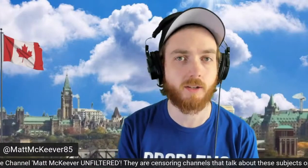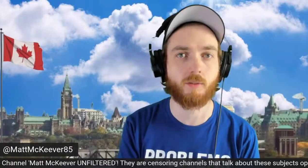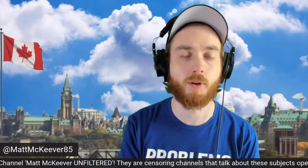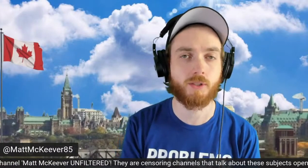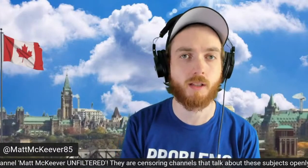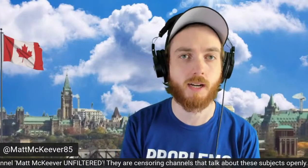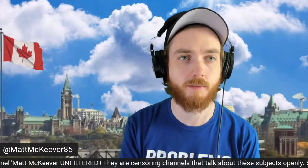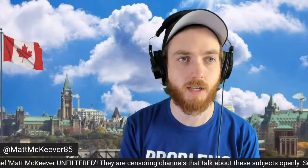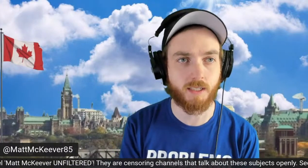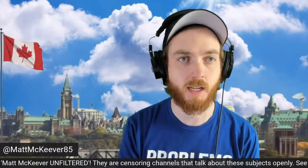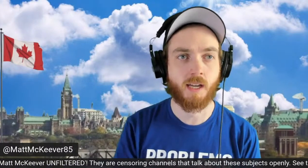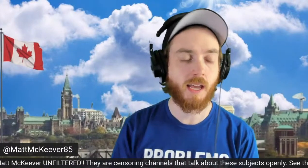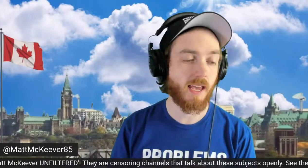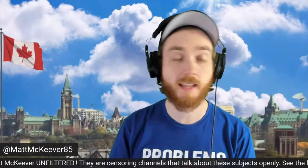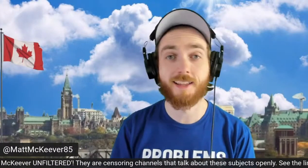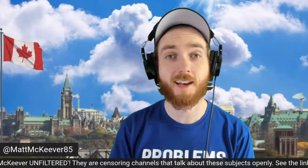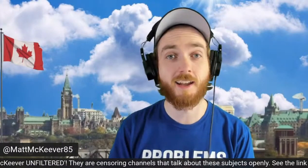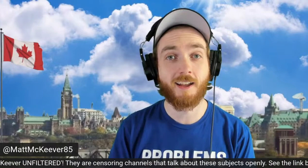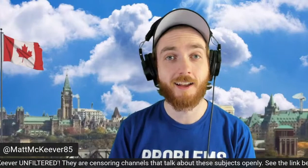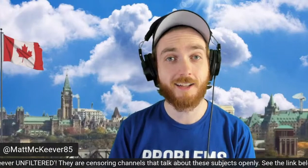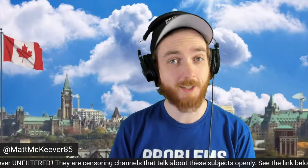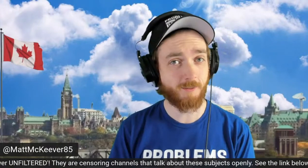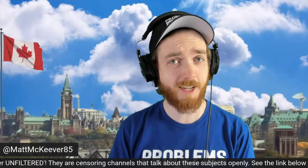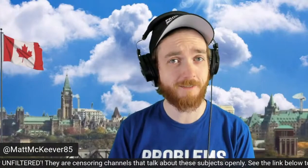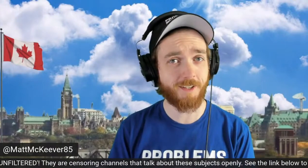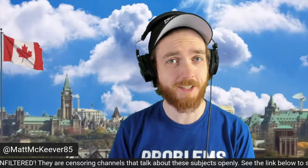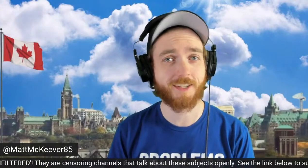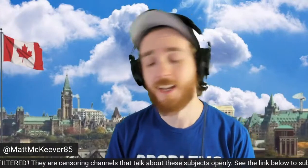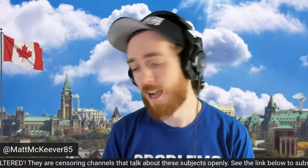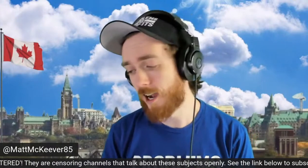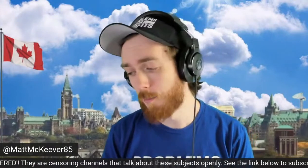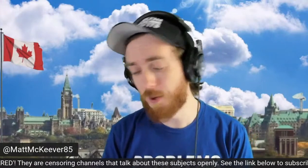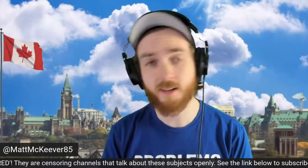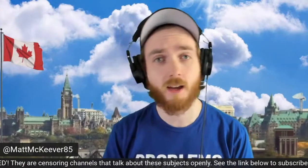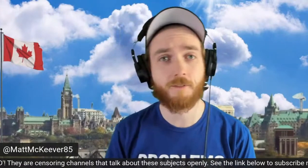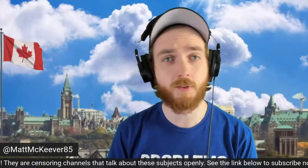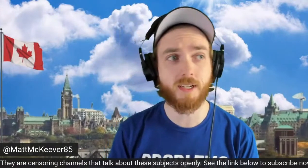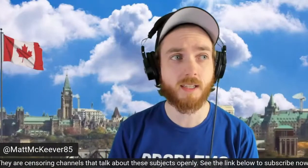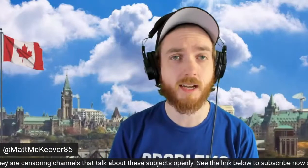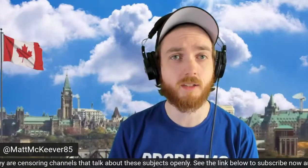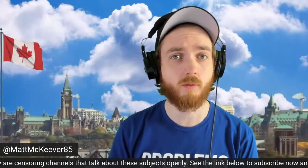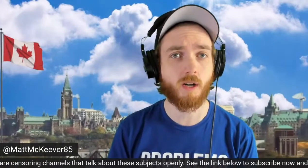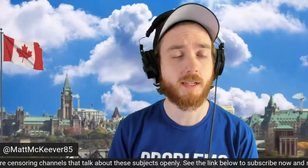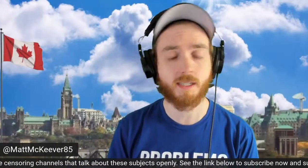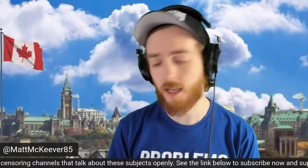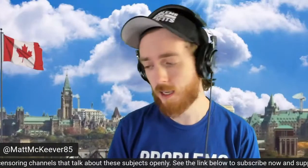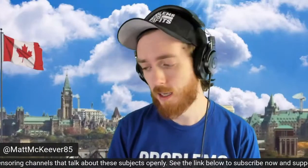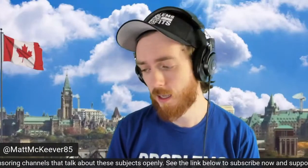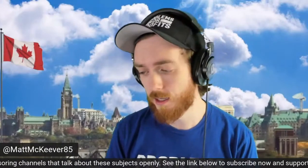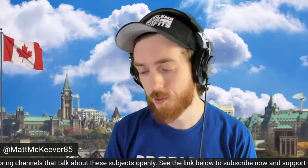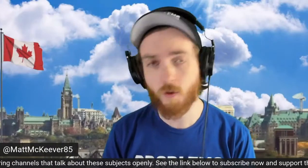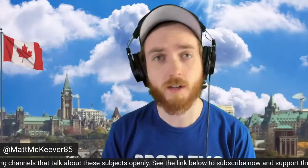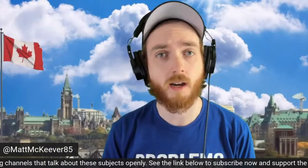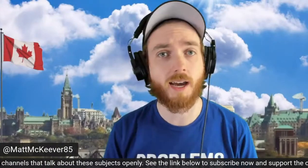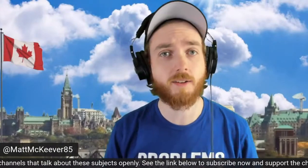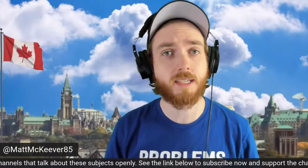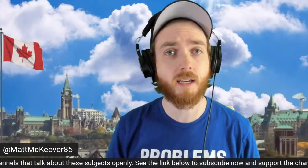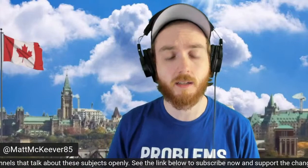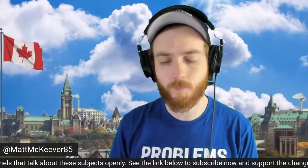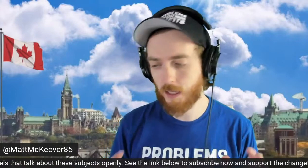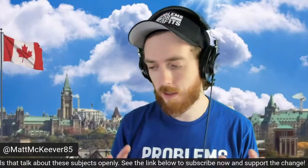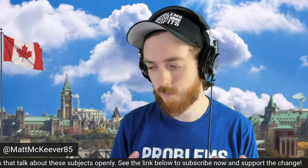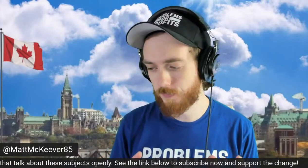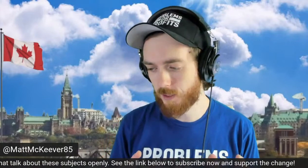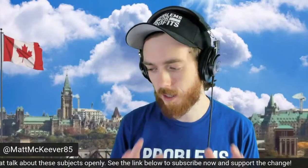I'm likely going to post a lot of this. And it's going to be unfiltered. But a few things that I do want to say is, one, I